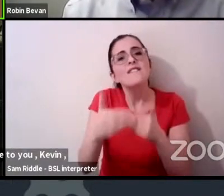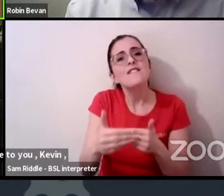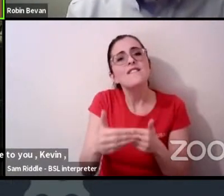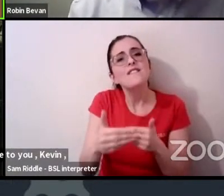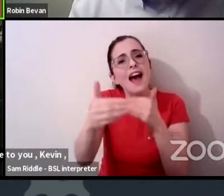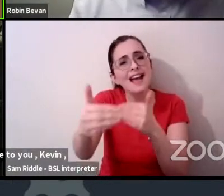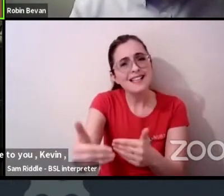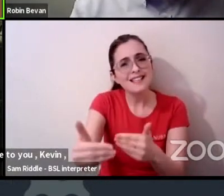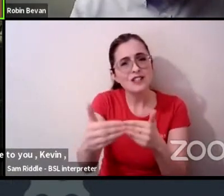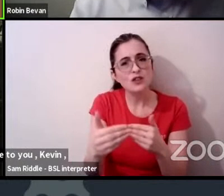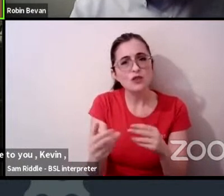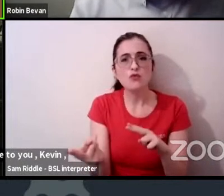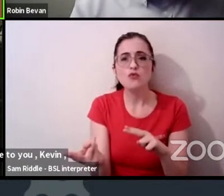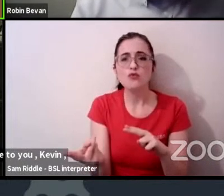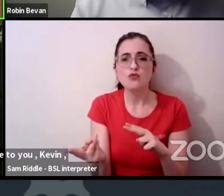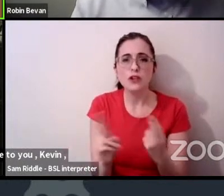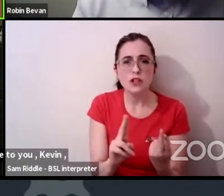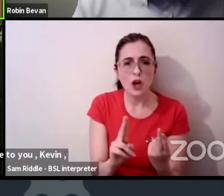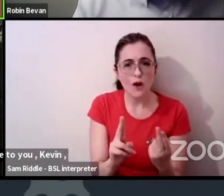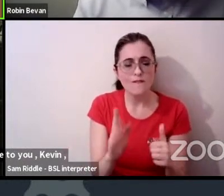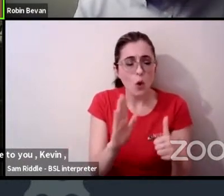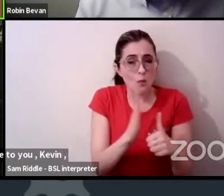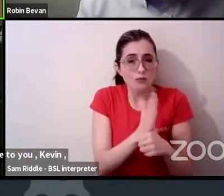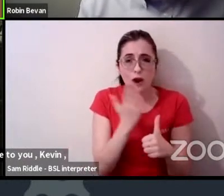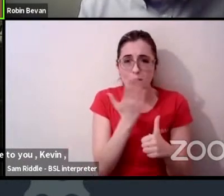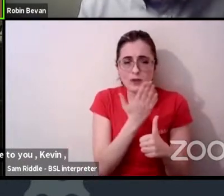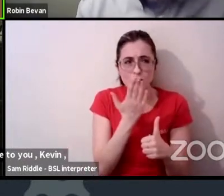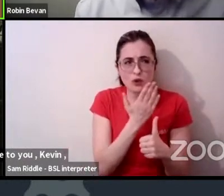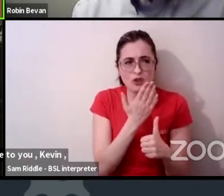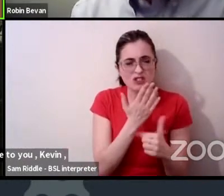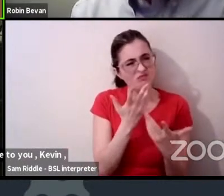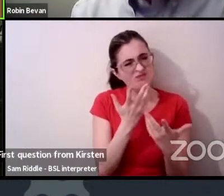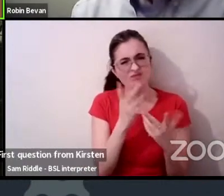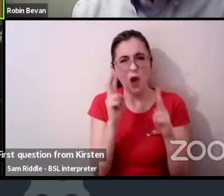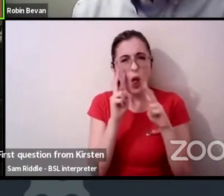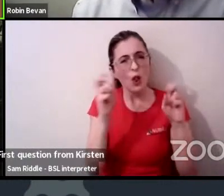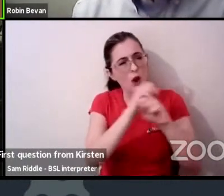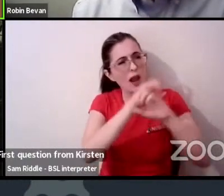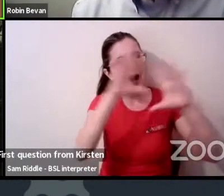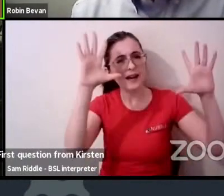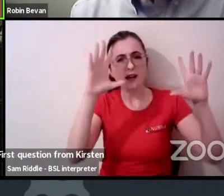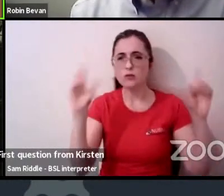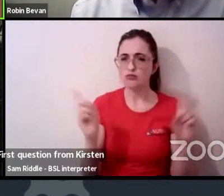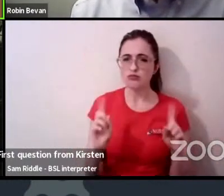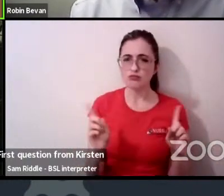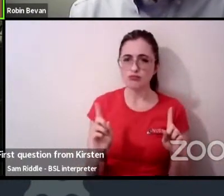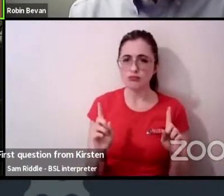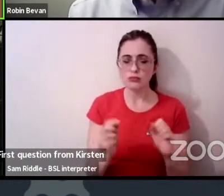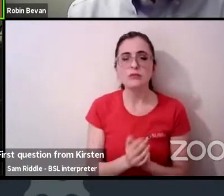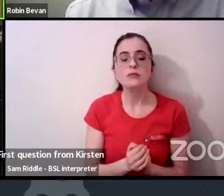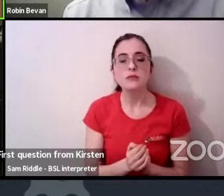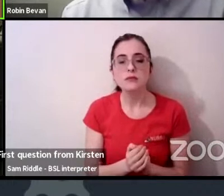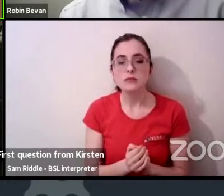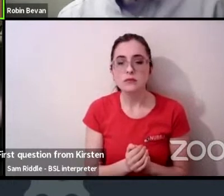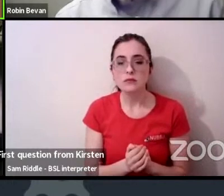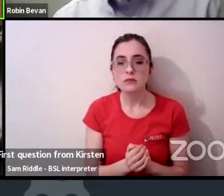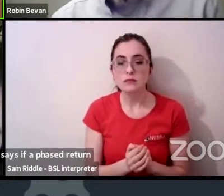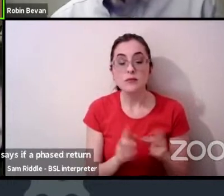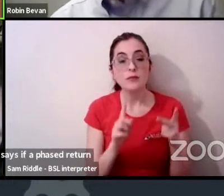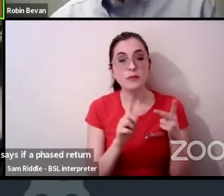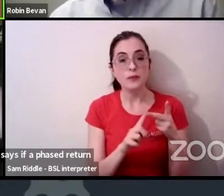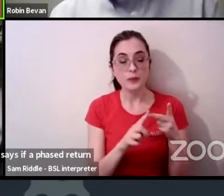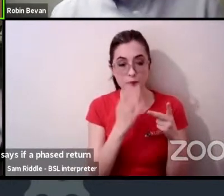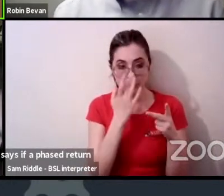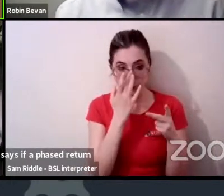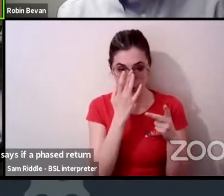for primary schools, what would that look like? Simple, straightforward question, and your thoughts, Kevin, would be helpful. And then a question